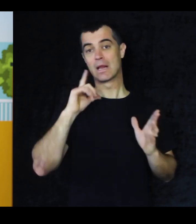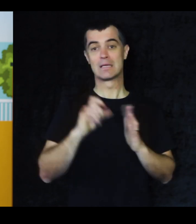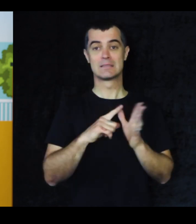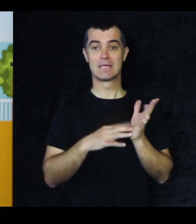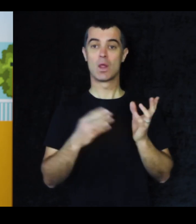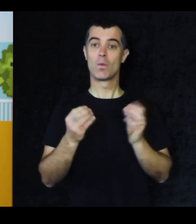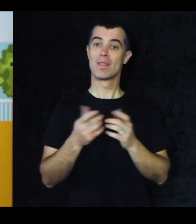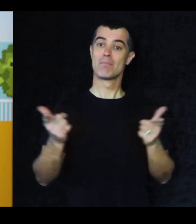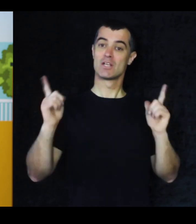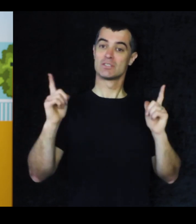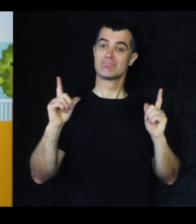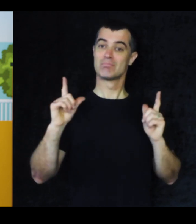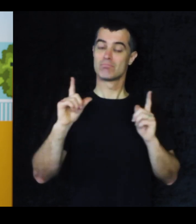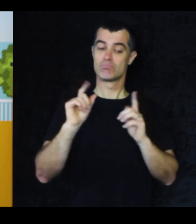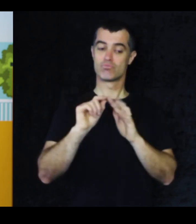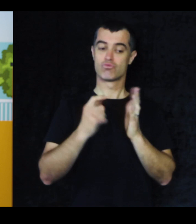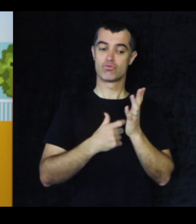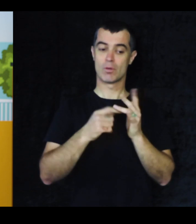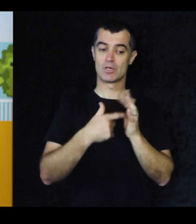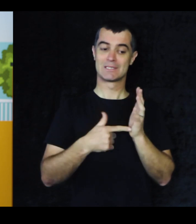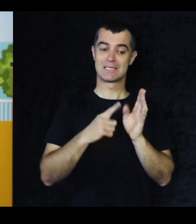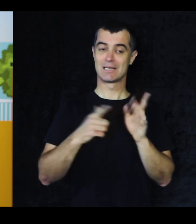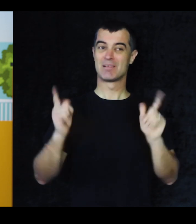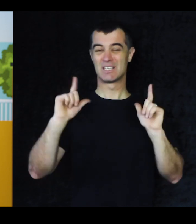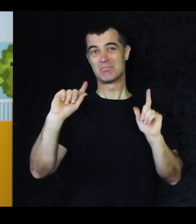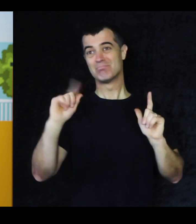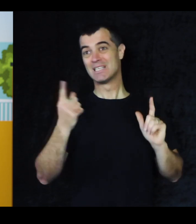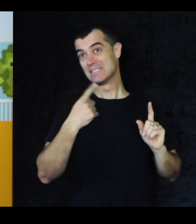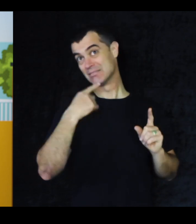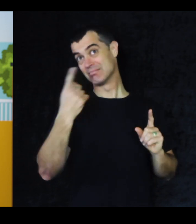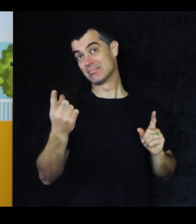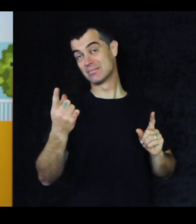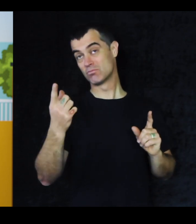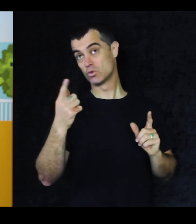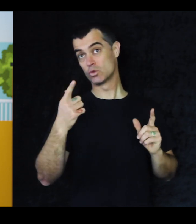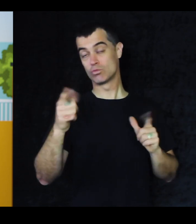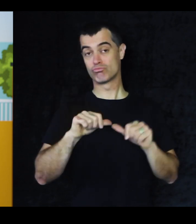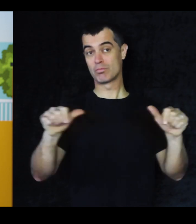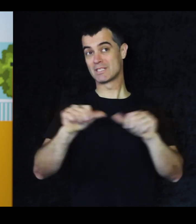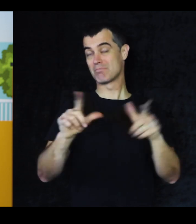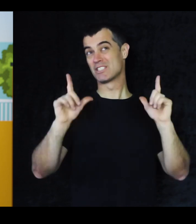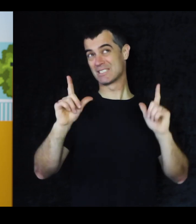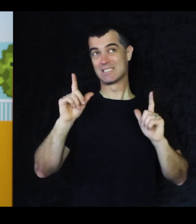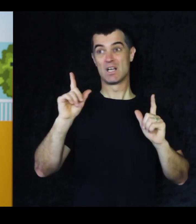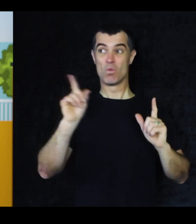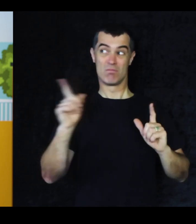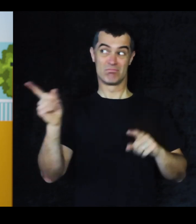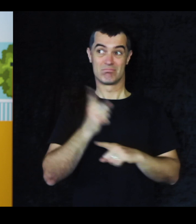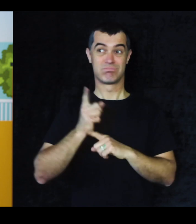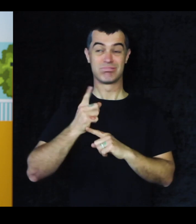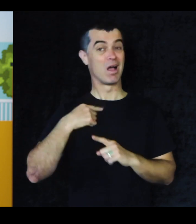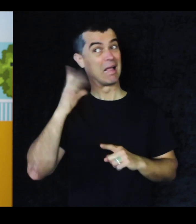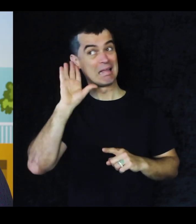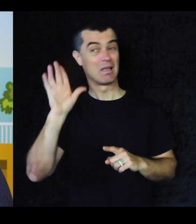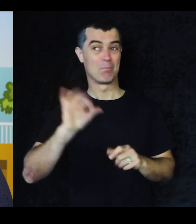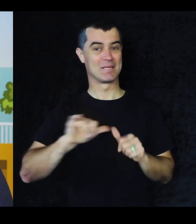especially when you're dealing with a property manager. However, disclosing to property managers, from what I hear, is not the best thing to